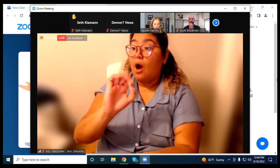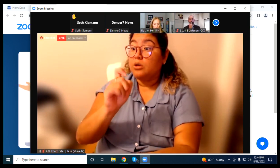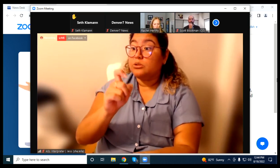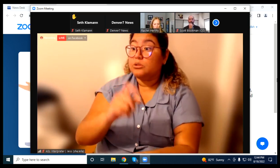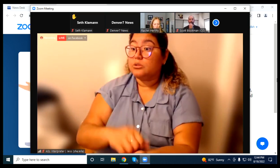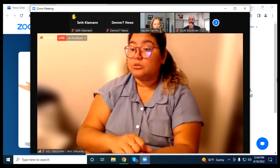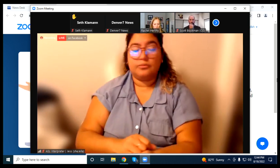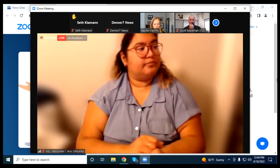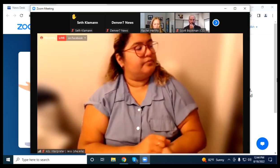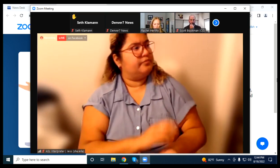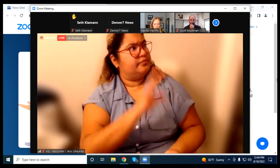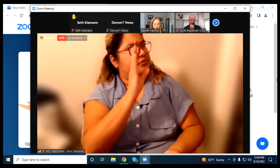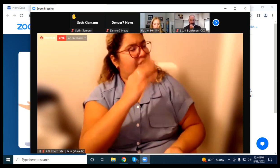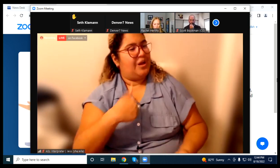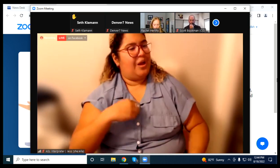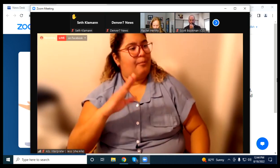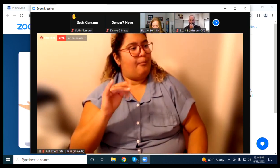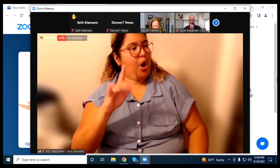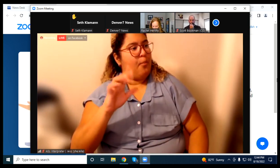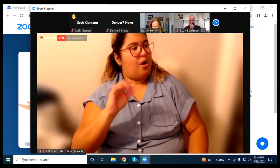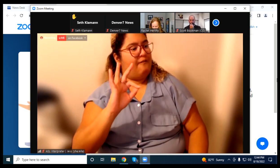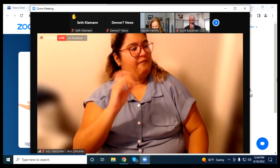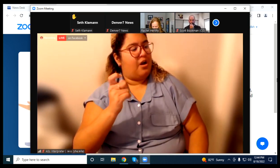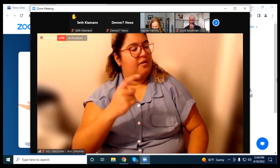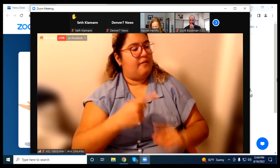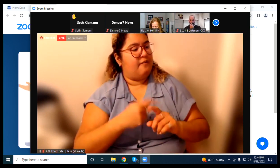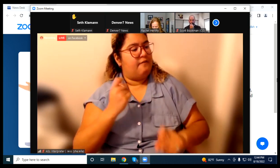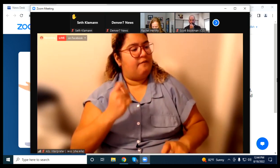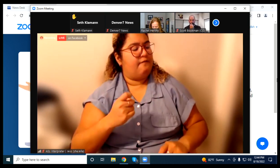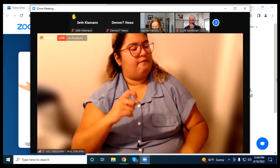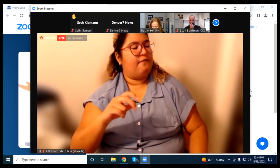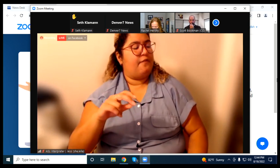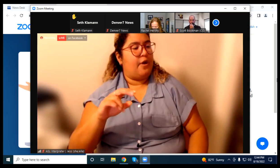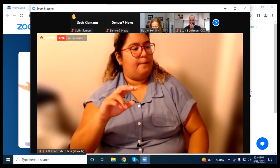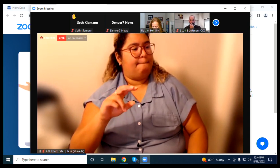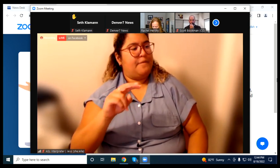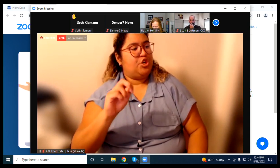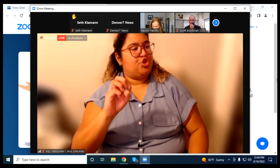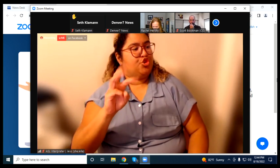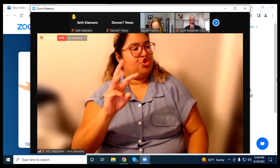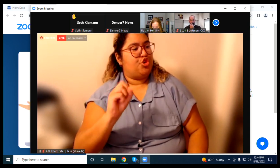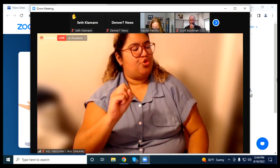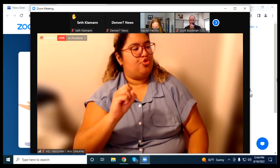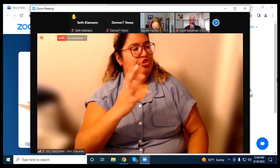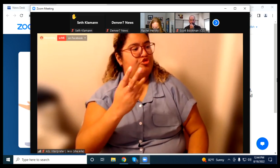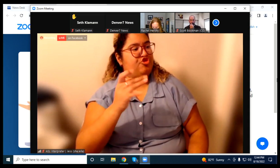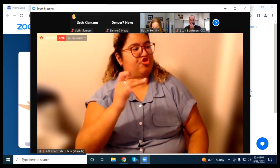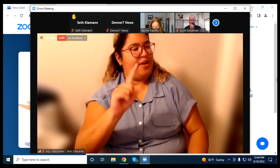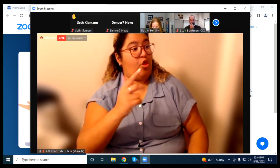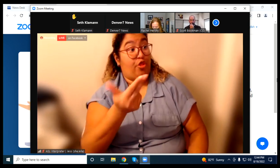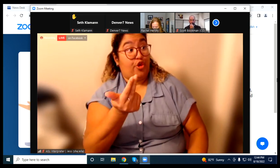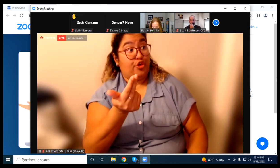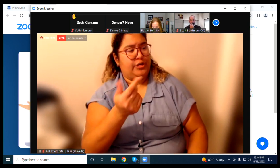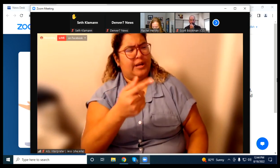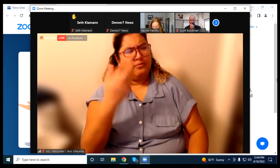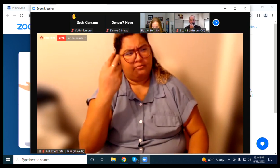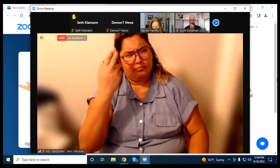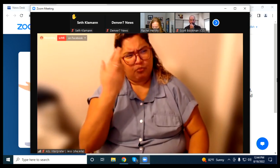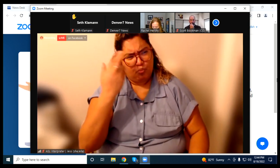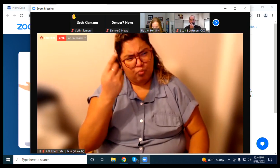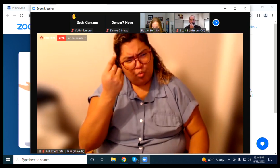Hey, sorry about that. I'm Barbara Fox. I'm with KRDO News Channel 13. And I was kind of wondering what can rural communities, like places